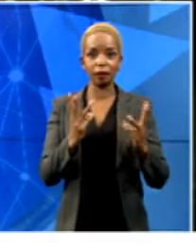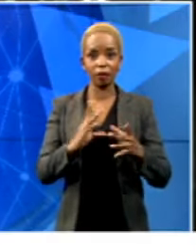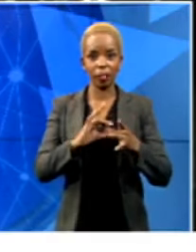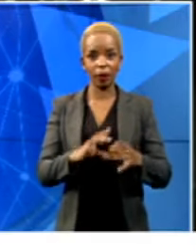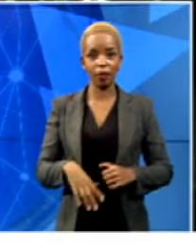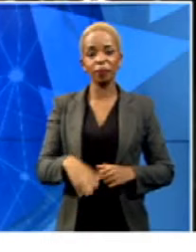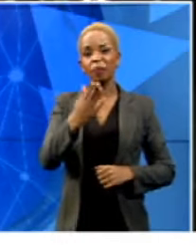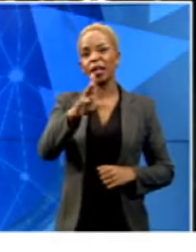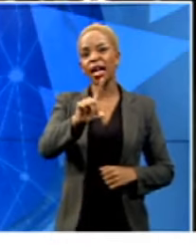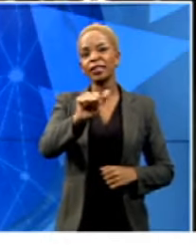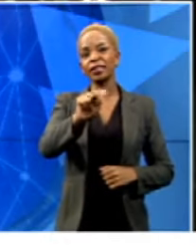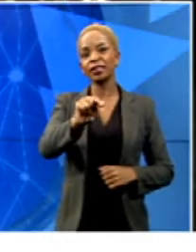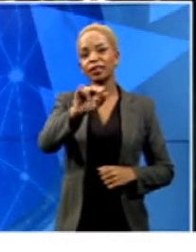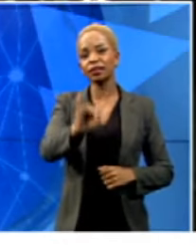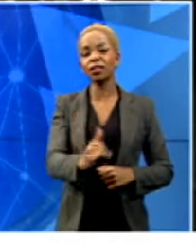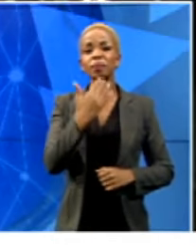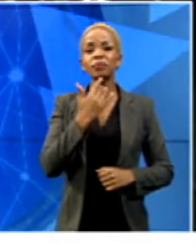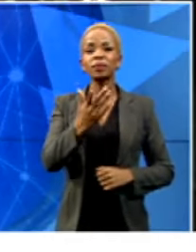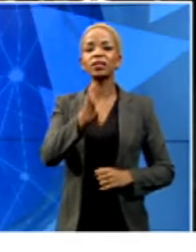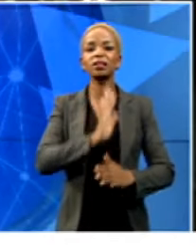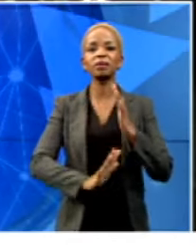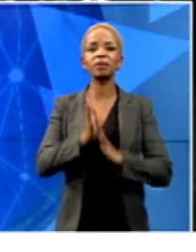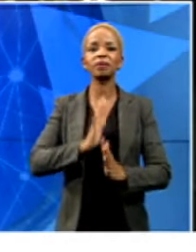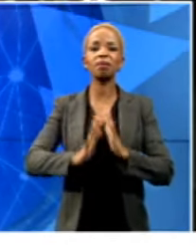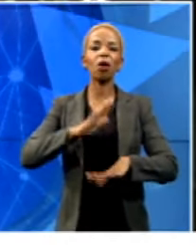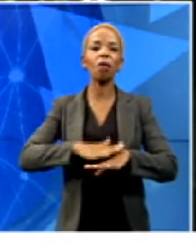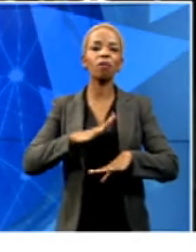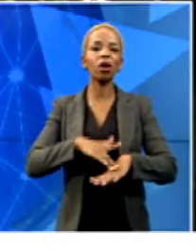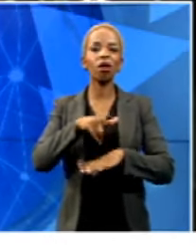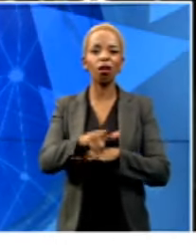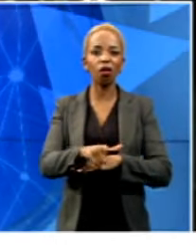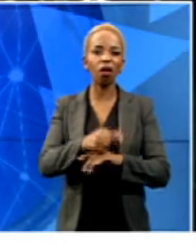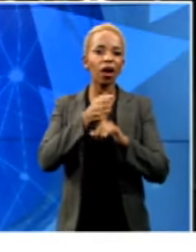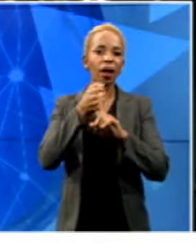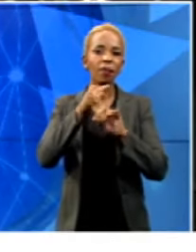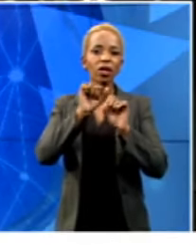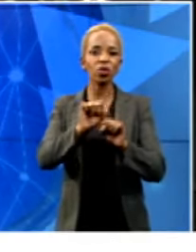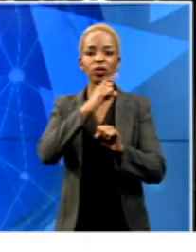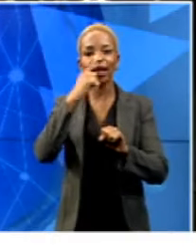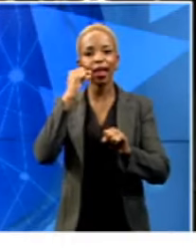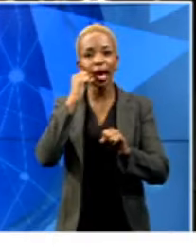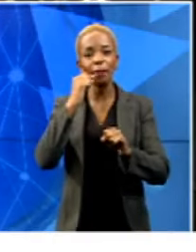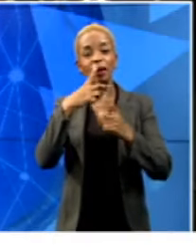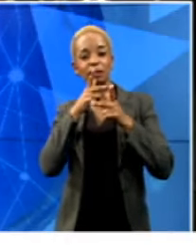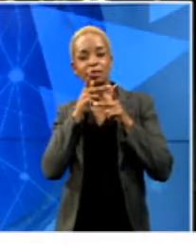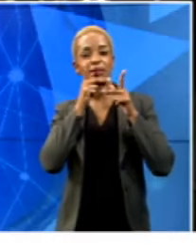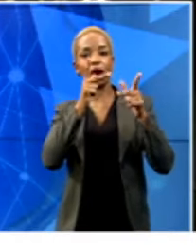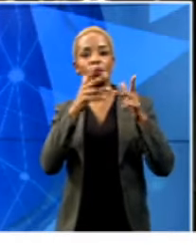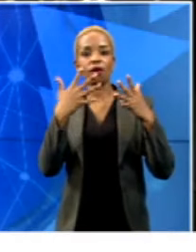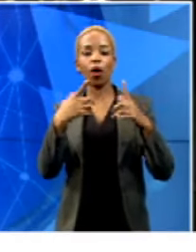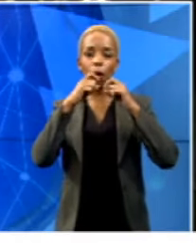could just start out by just telling us a little bit more about SHOUT4MASKS and also how you came up with this particular initiative.